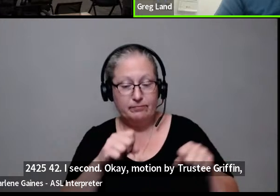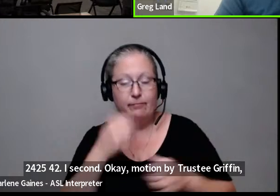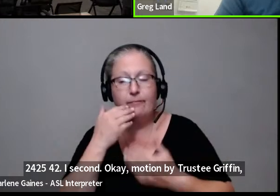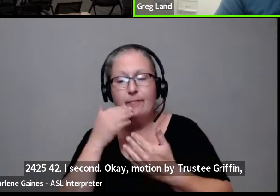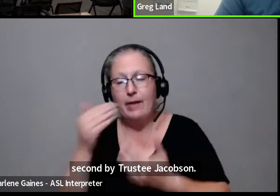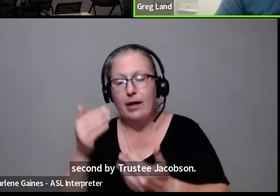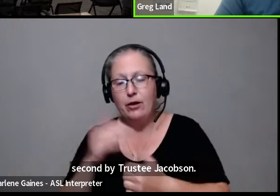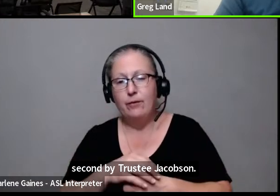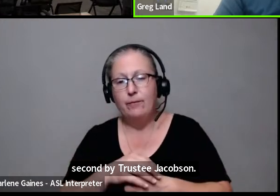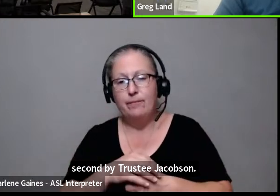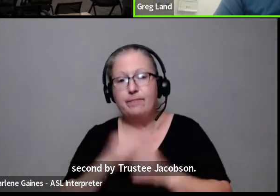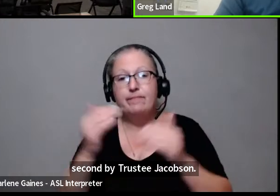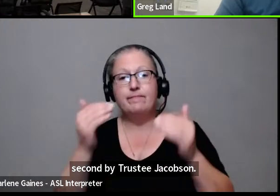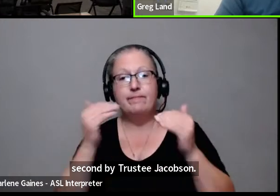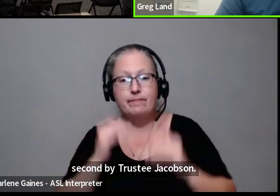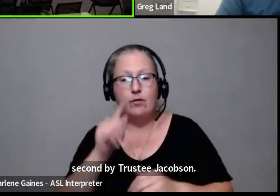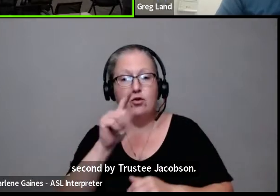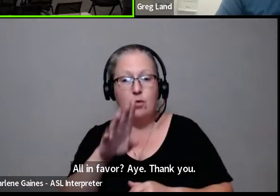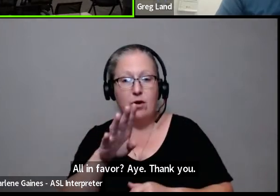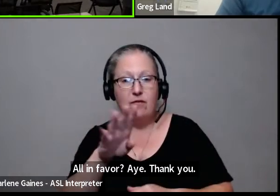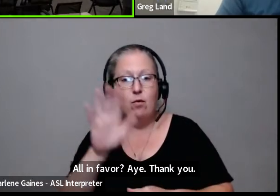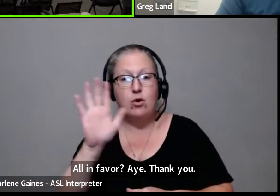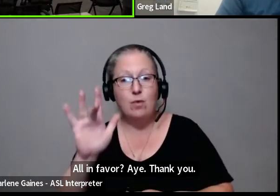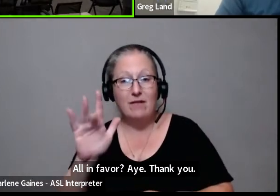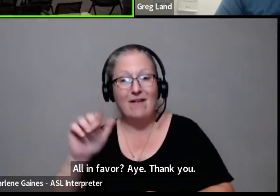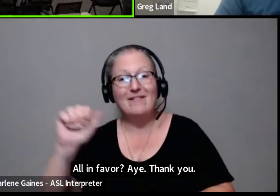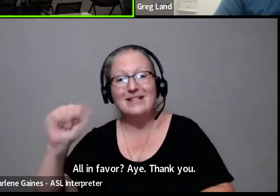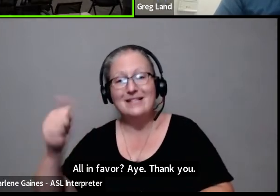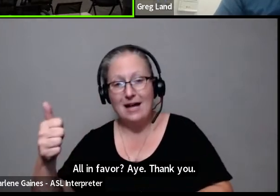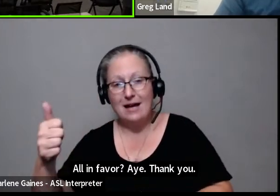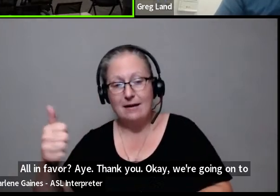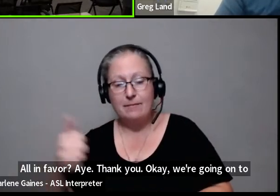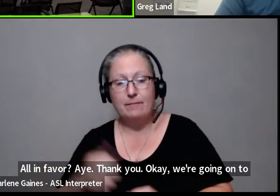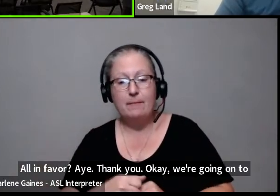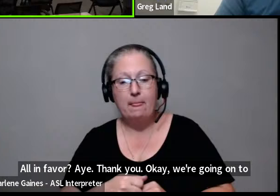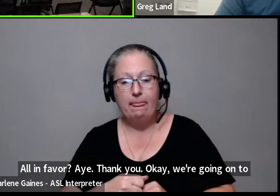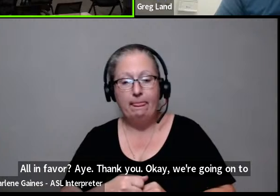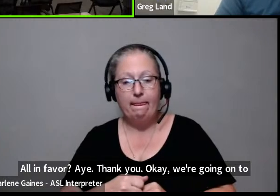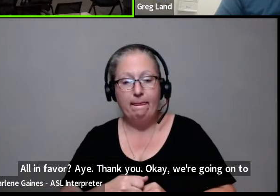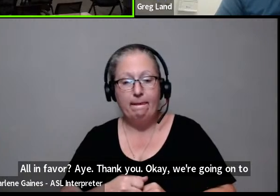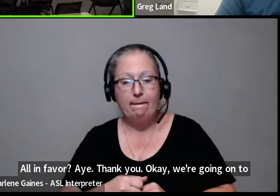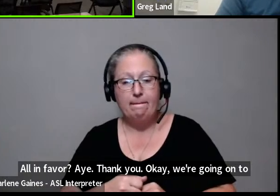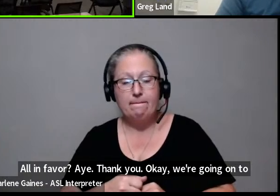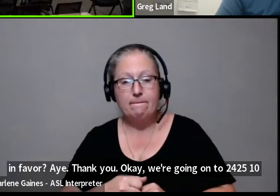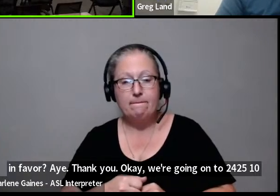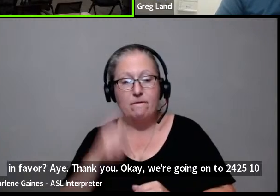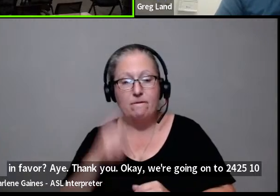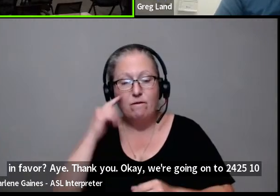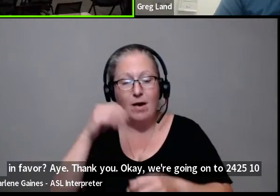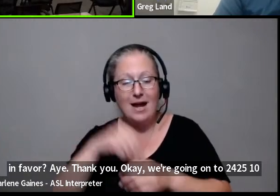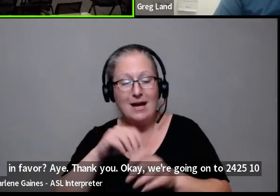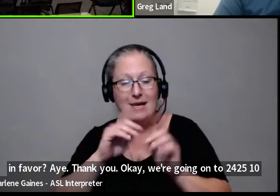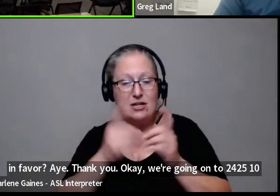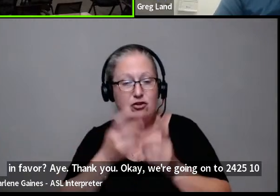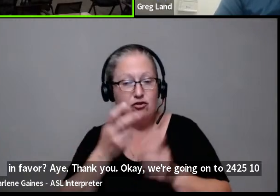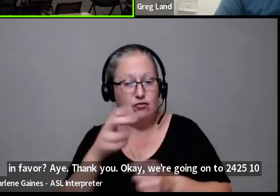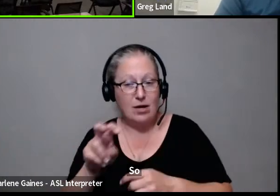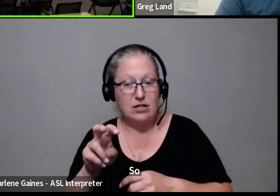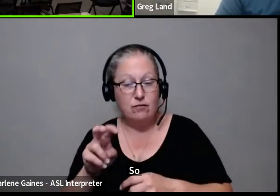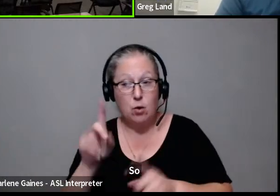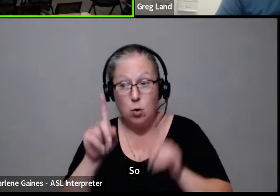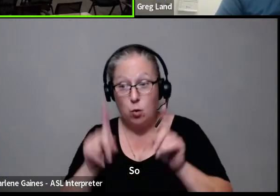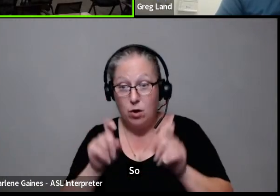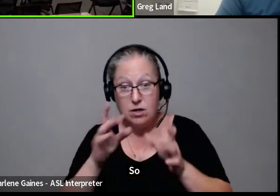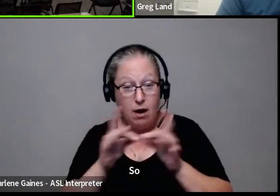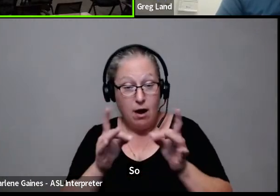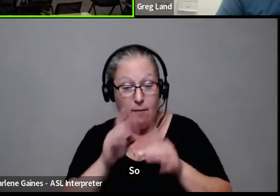you. Okay, we're going on to 242510 and So the moved. interdistrict transfers. Any questions